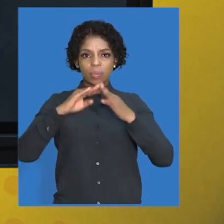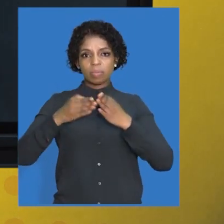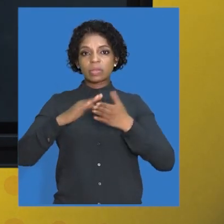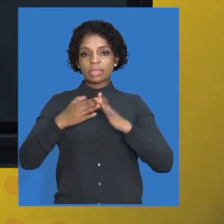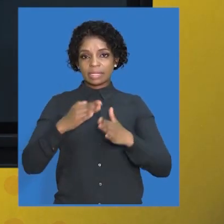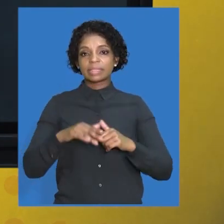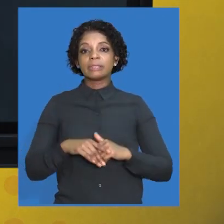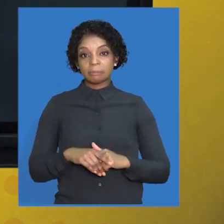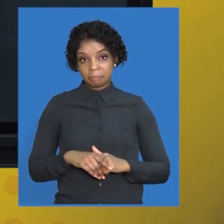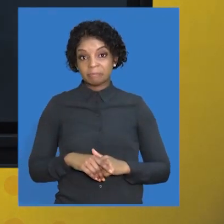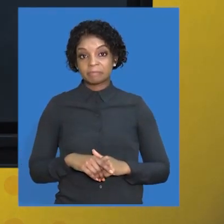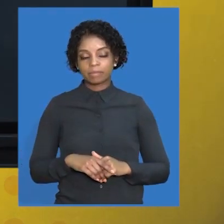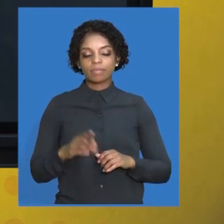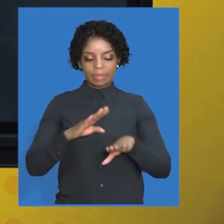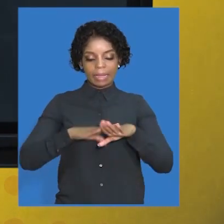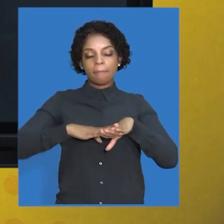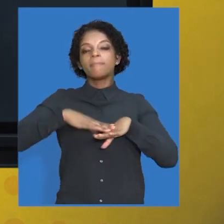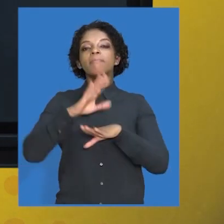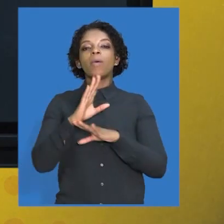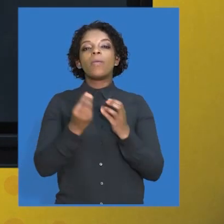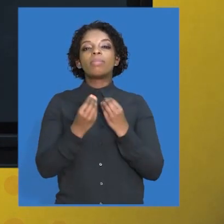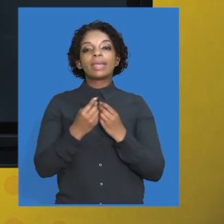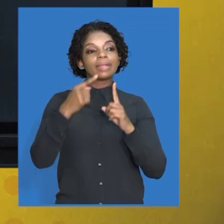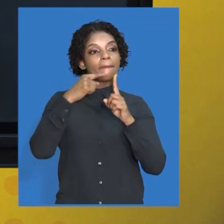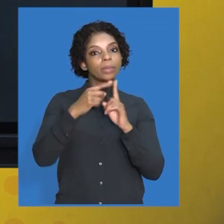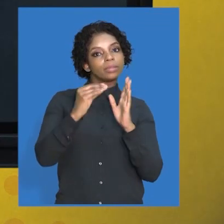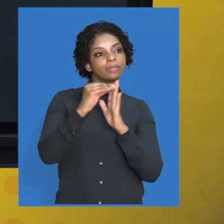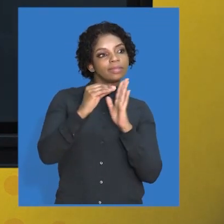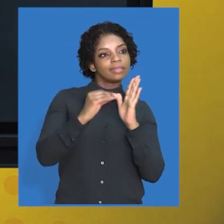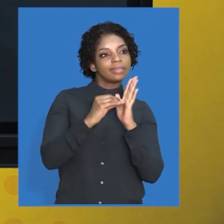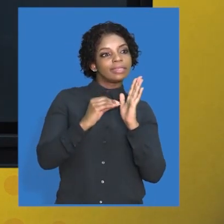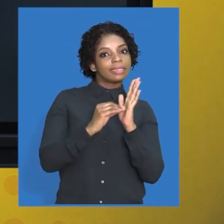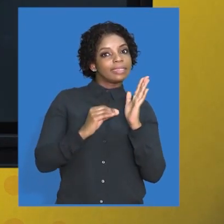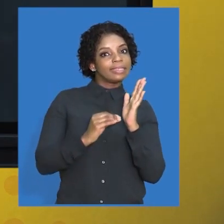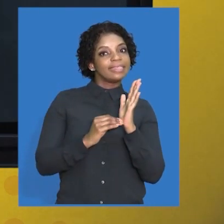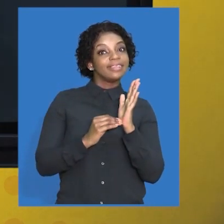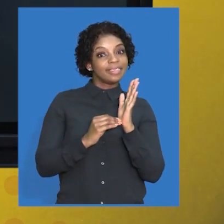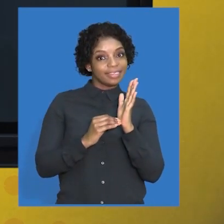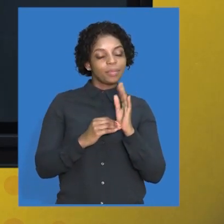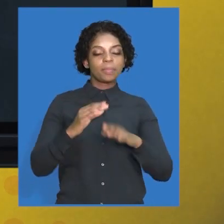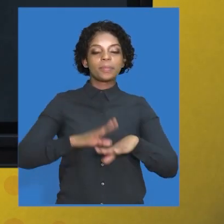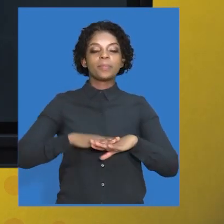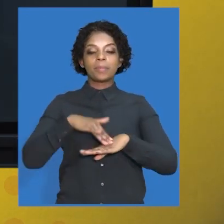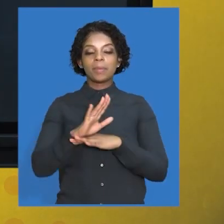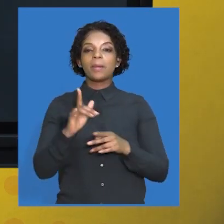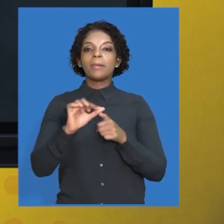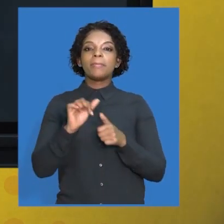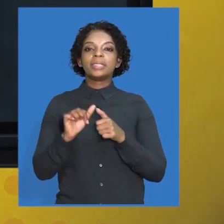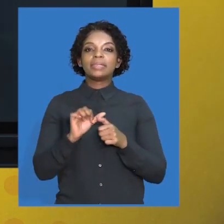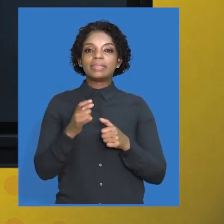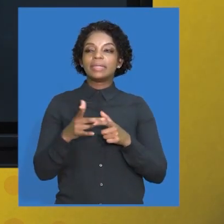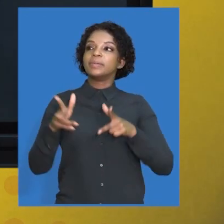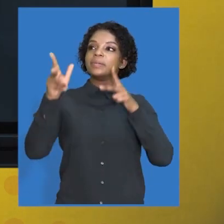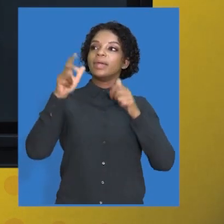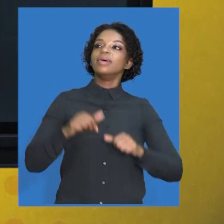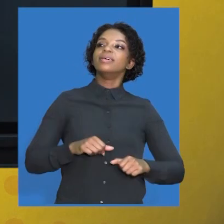the community. So the more positive we are seen in the business, the better it's going to be for us. We're going to get all that